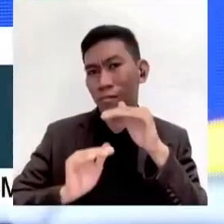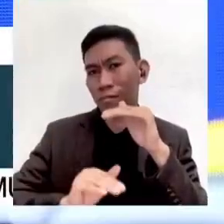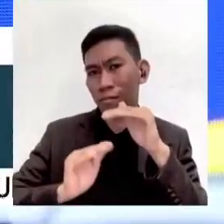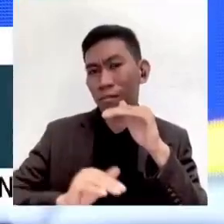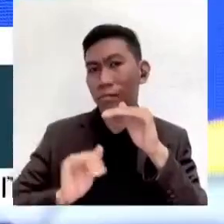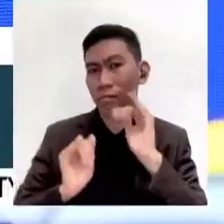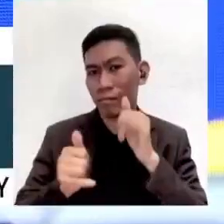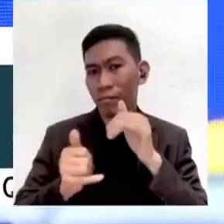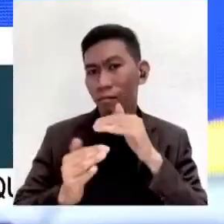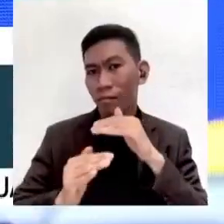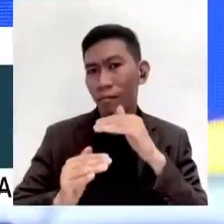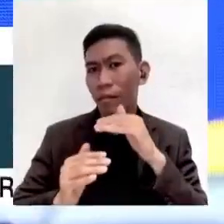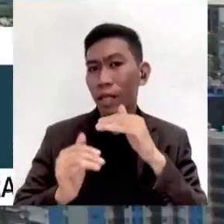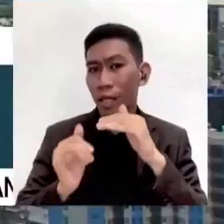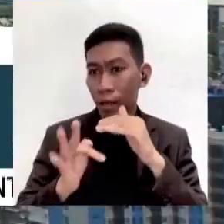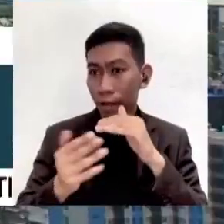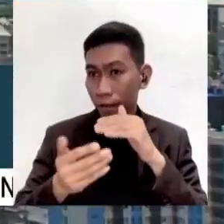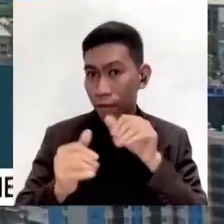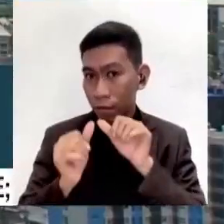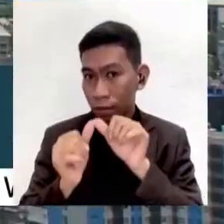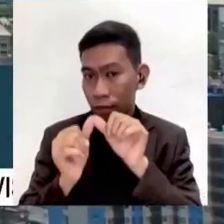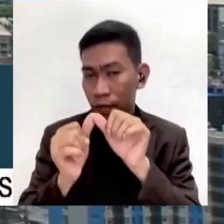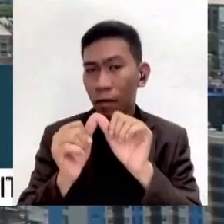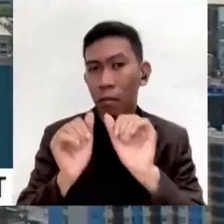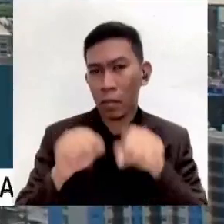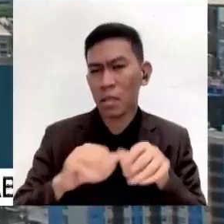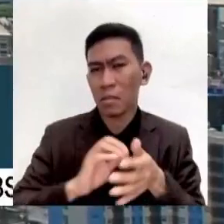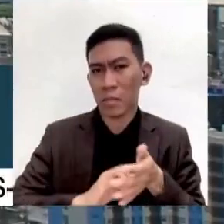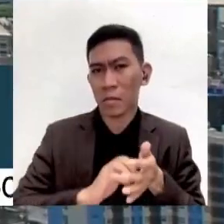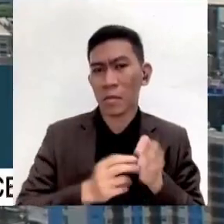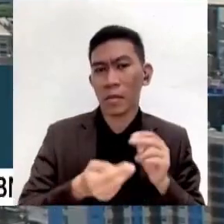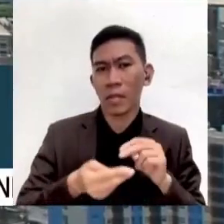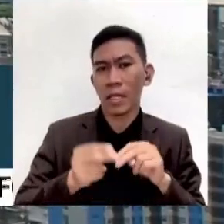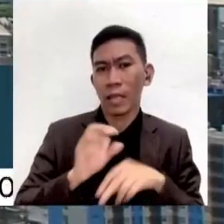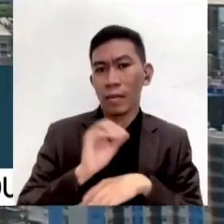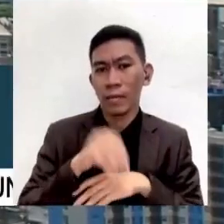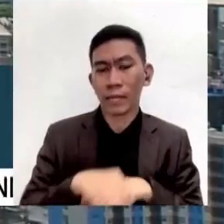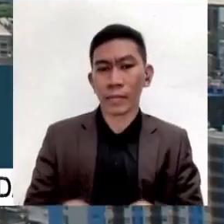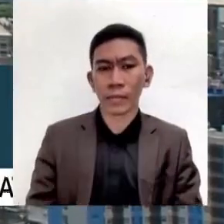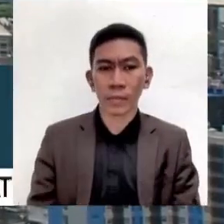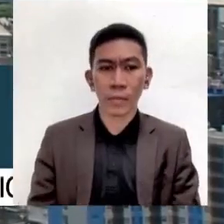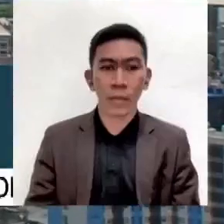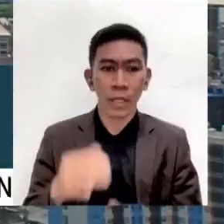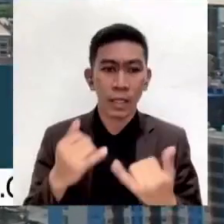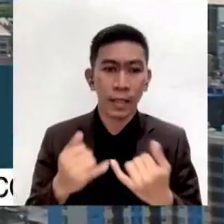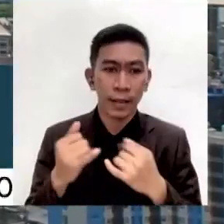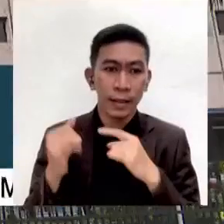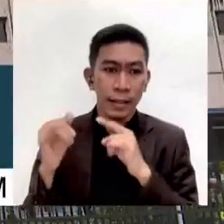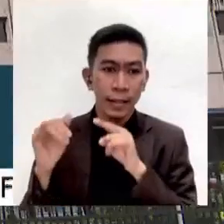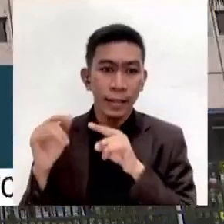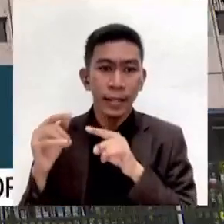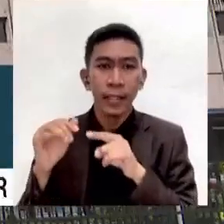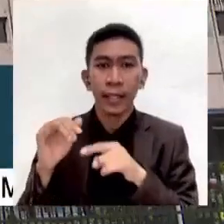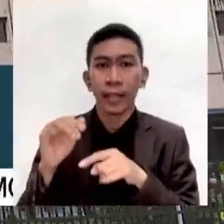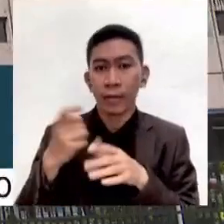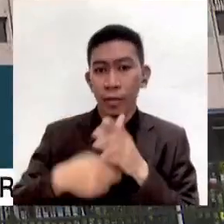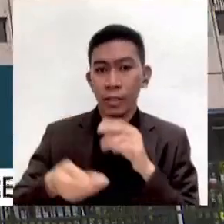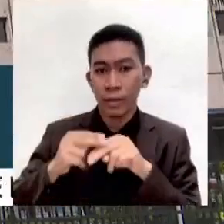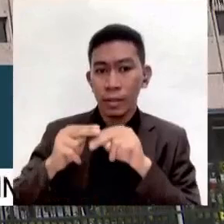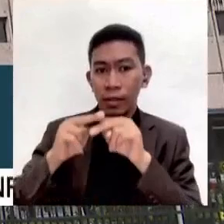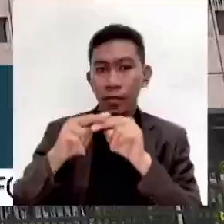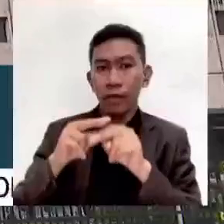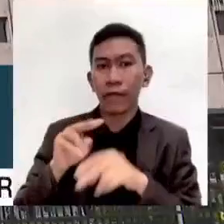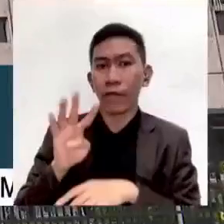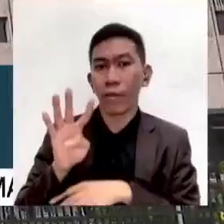we will consider cutting rates. Philippine headline inflation slowed to 4.1% in November. The central bank